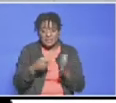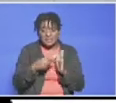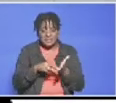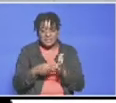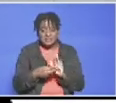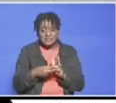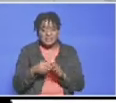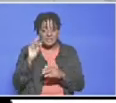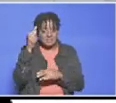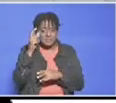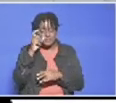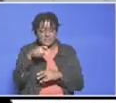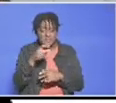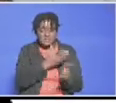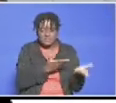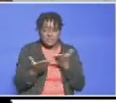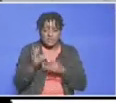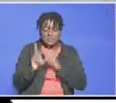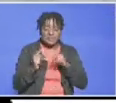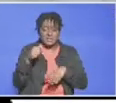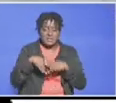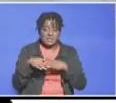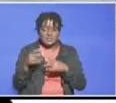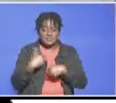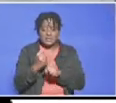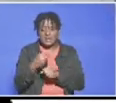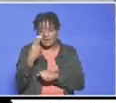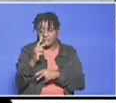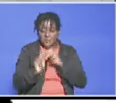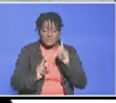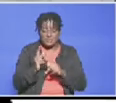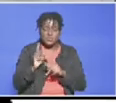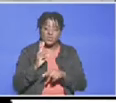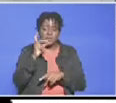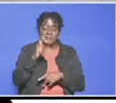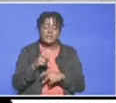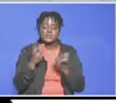the population. Come on, man, we got to do better. We have to have more